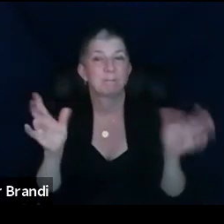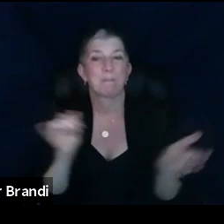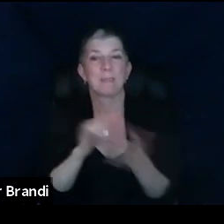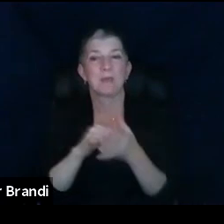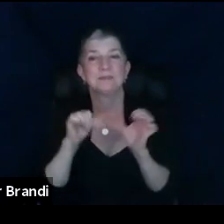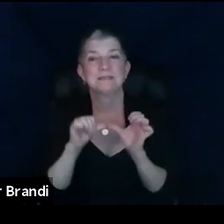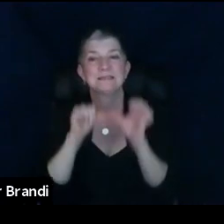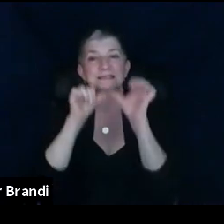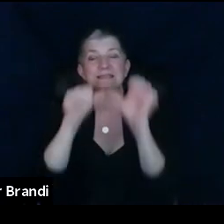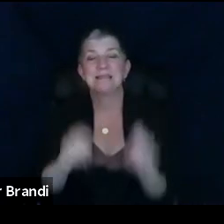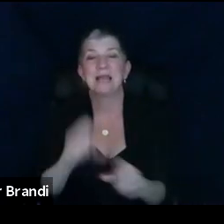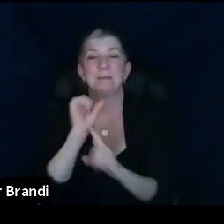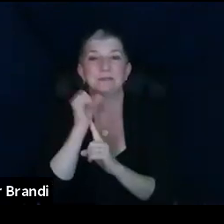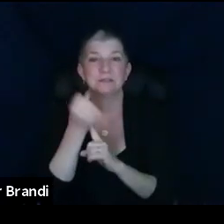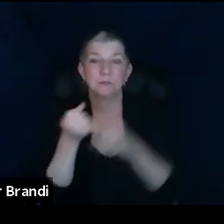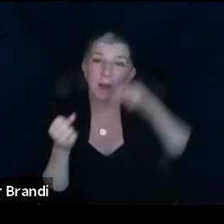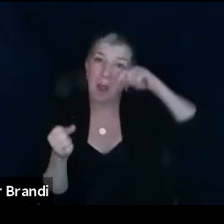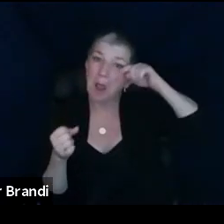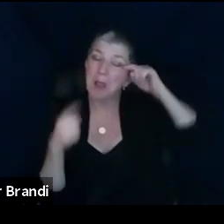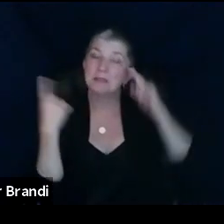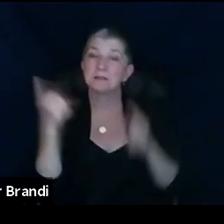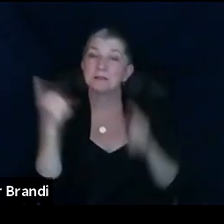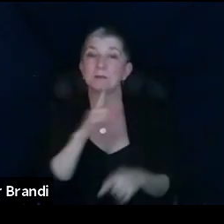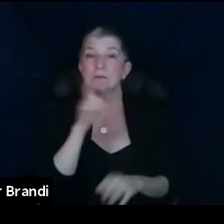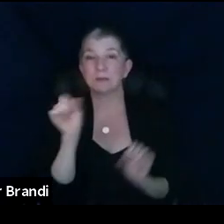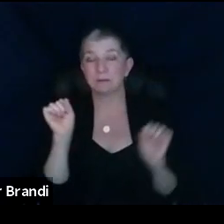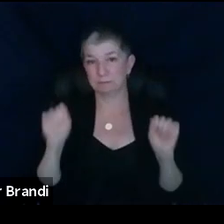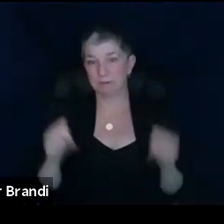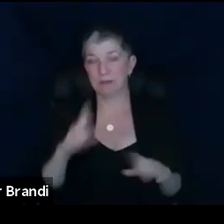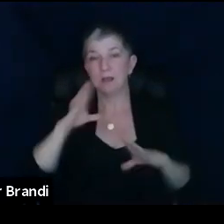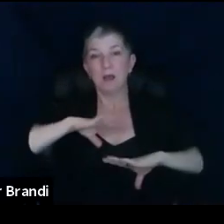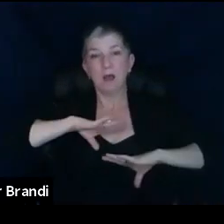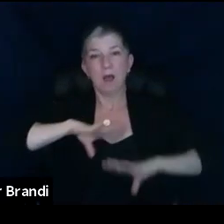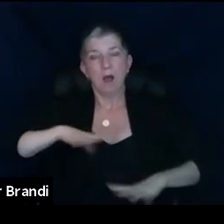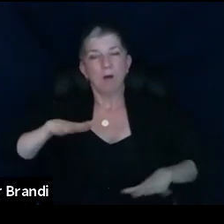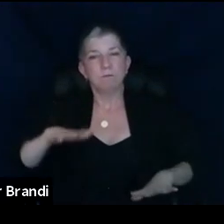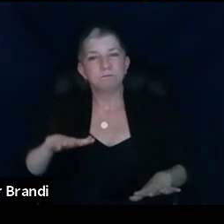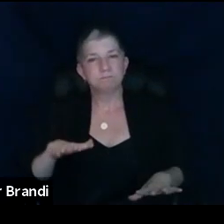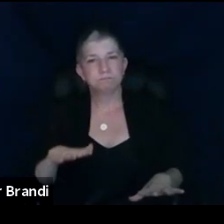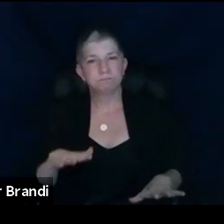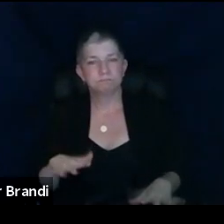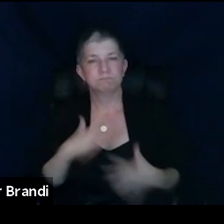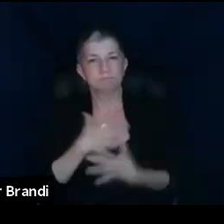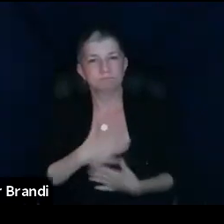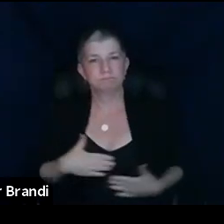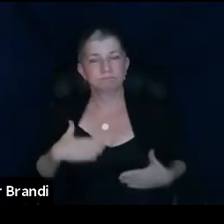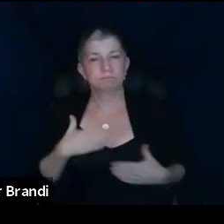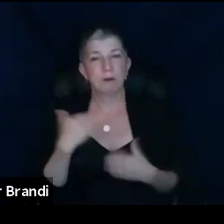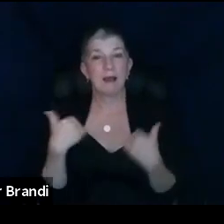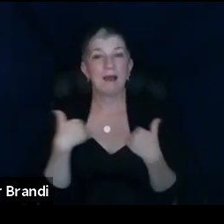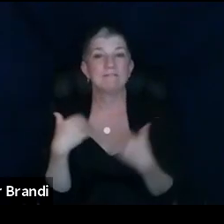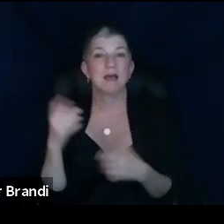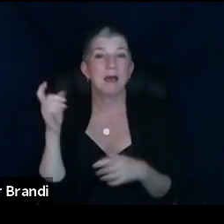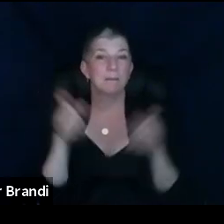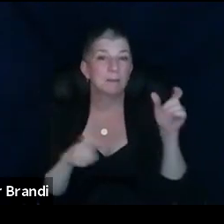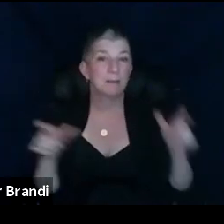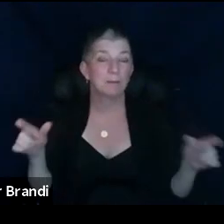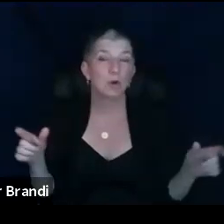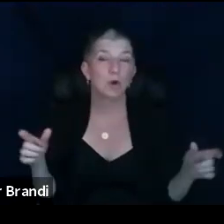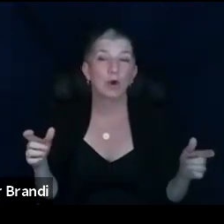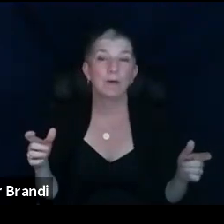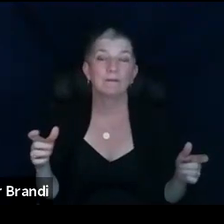sustainable situation so that someone can really settle in and enjoy. I've had people akin